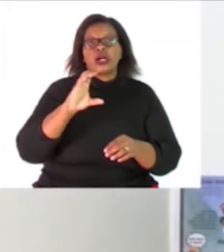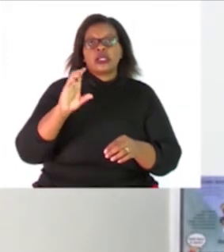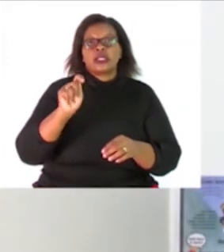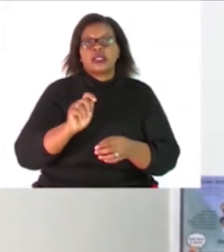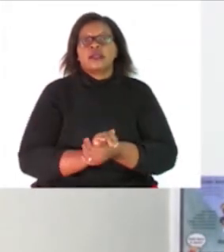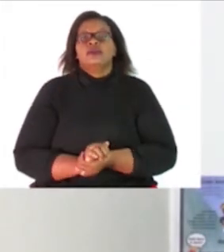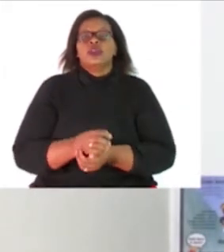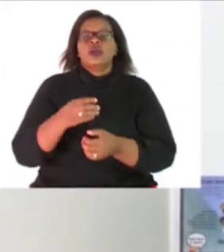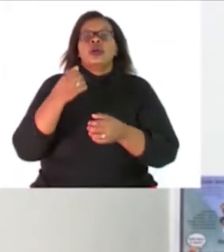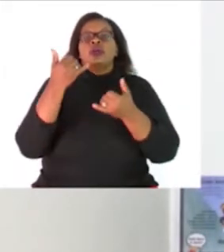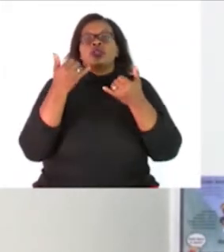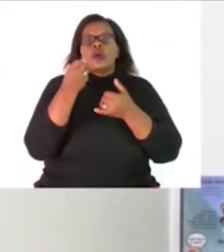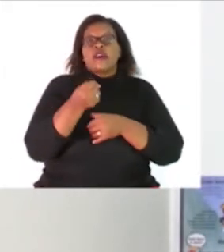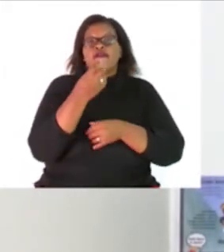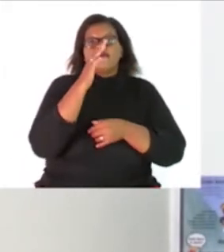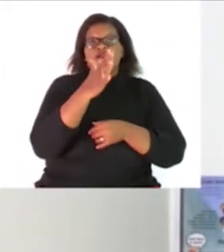We have